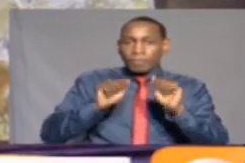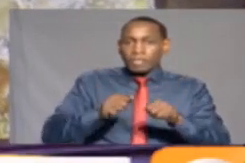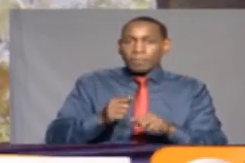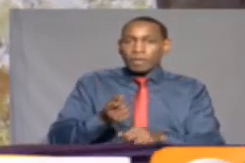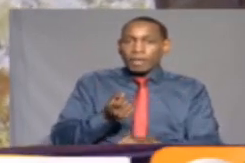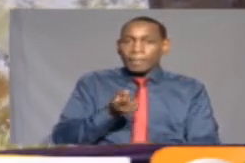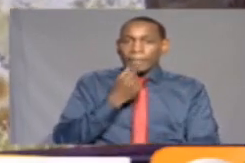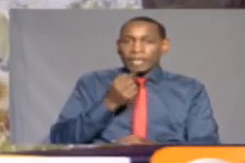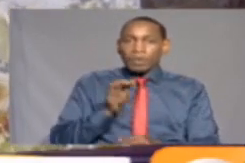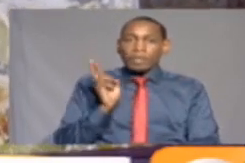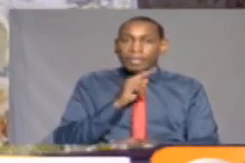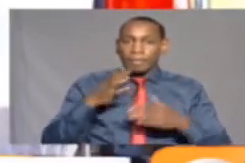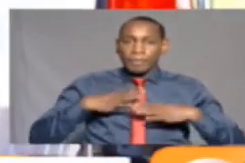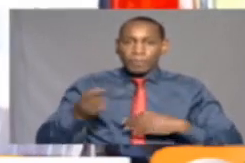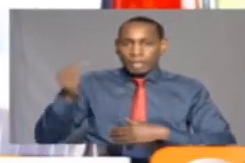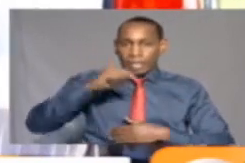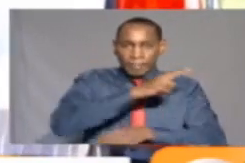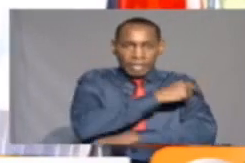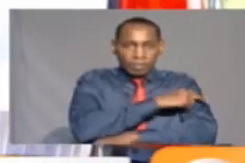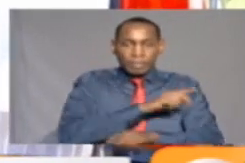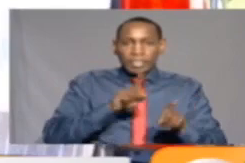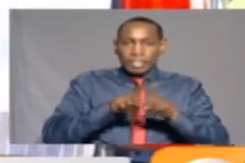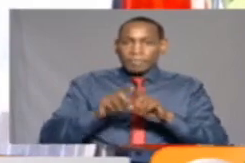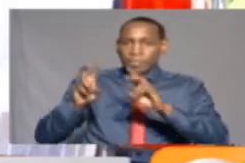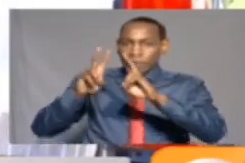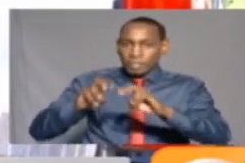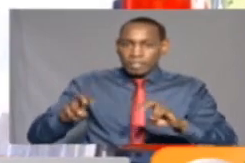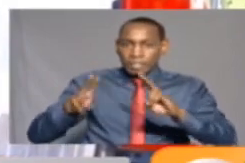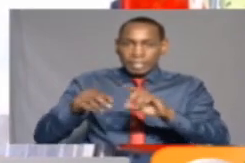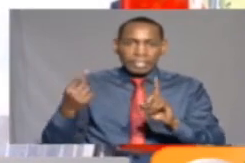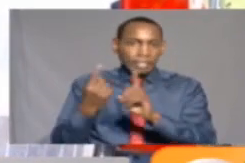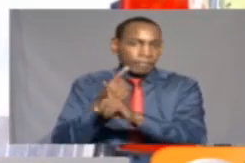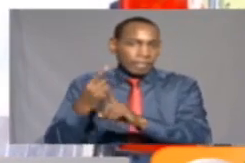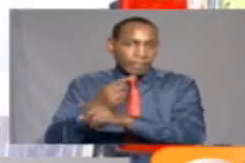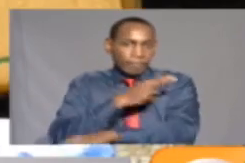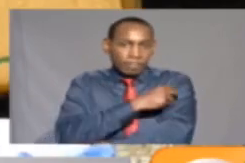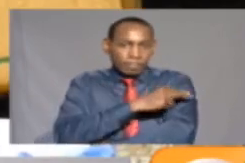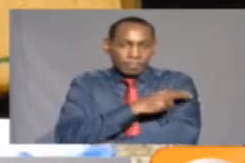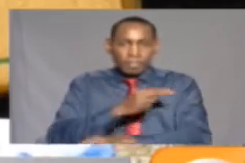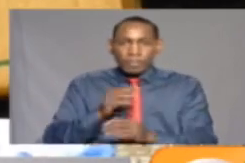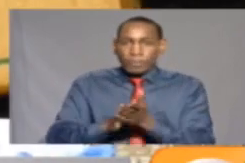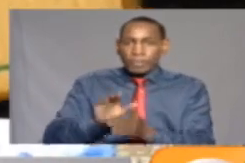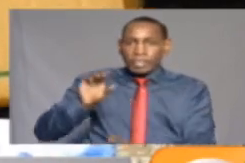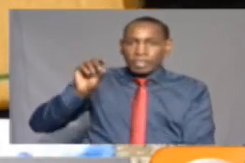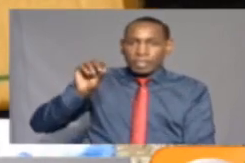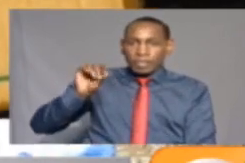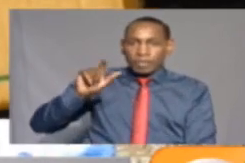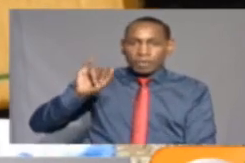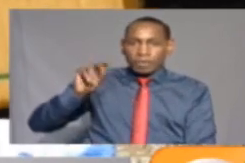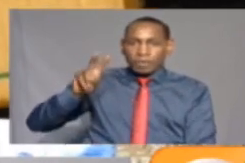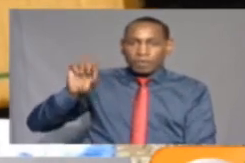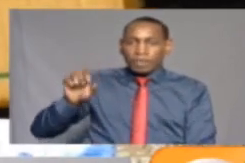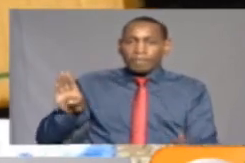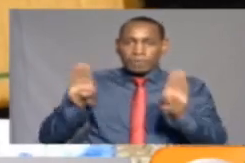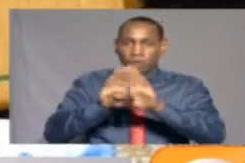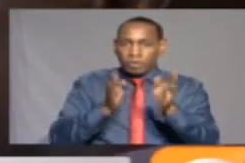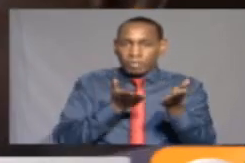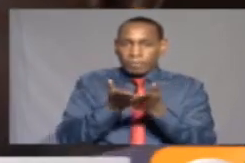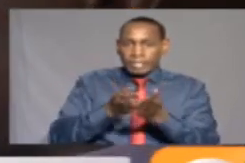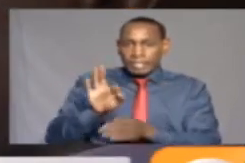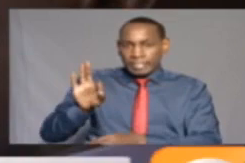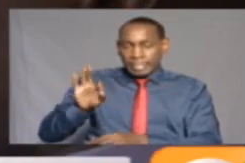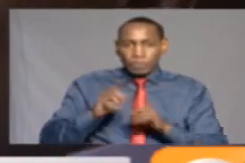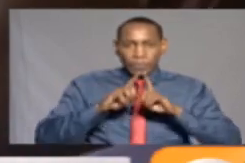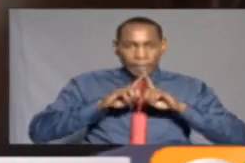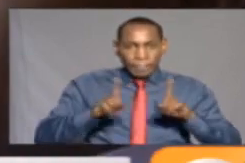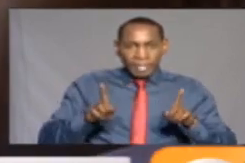risk to those visiting the facility. Similar raids at Kamiritho Herbal Clinic and Olive Medical Clinic led to the closure of the businesses.